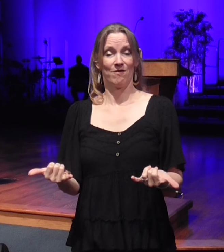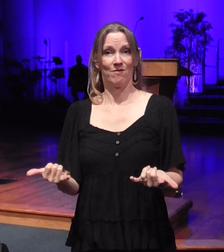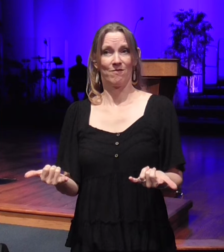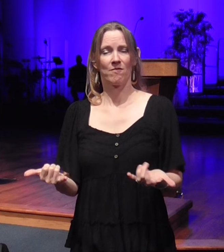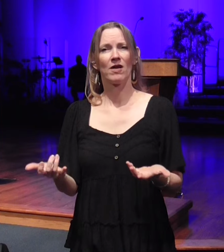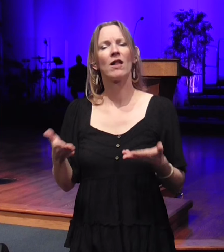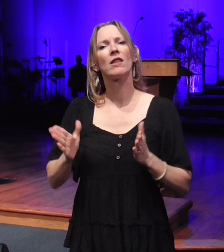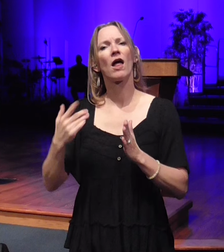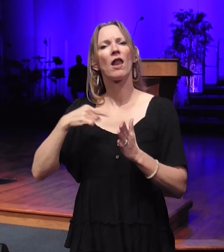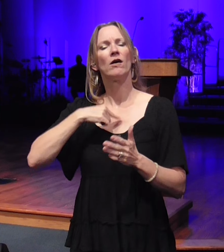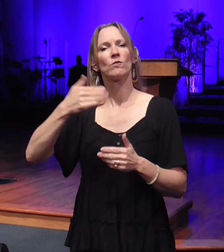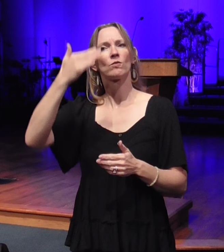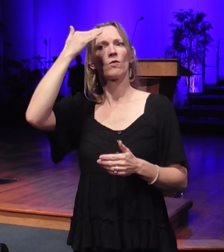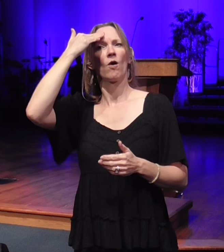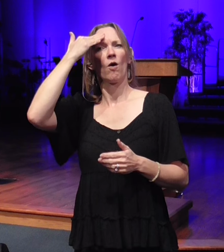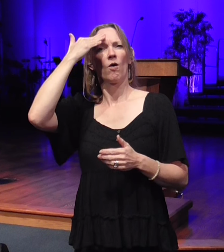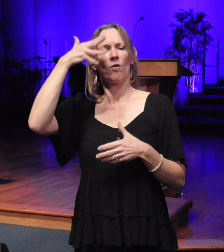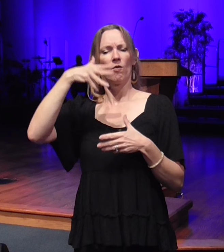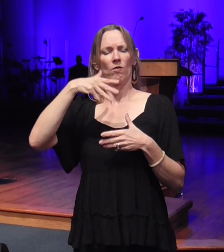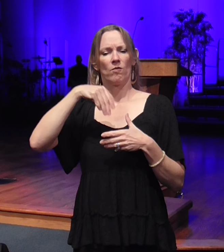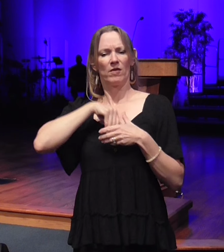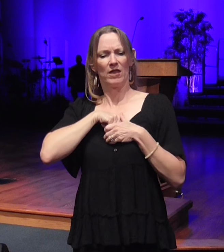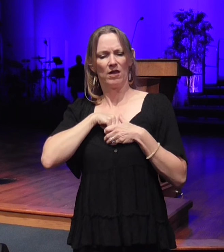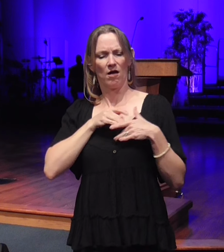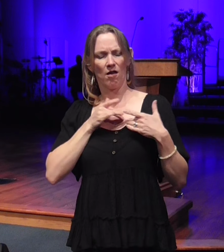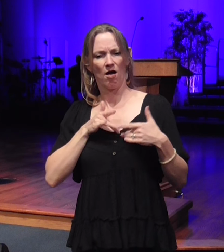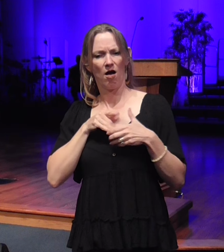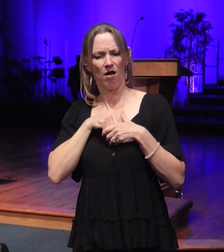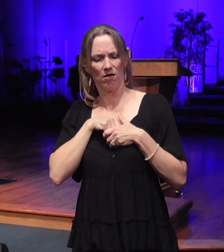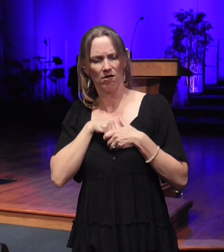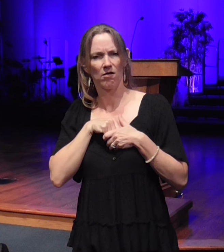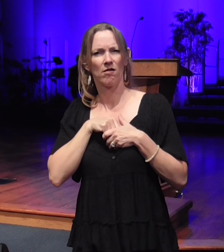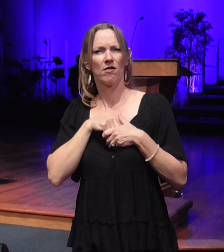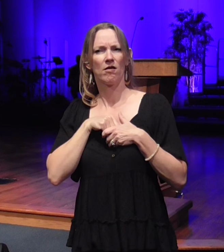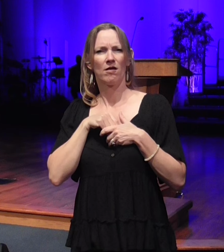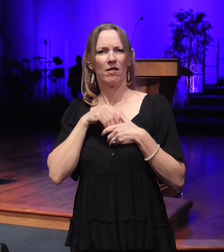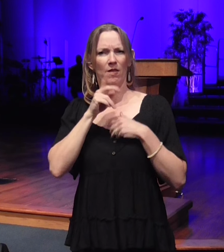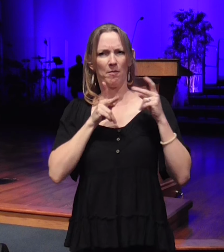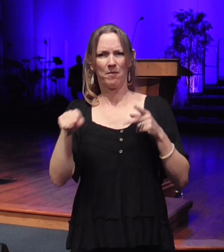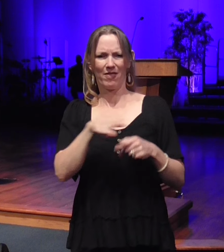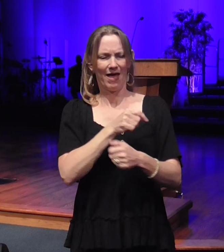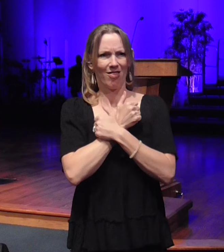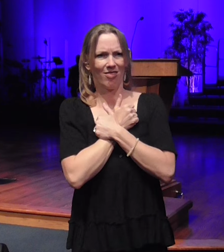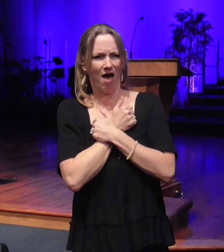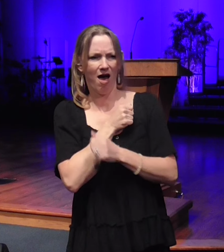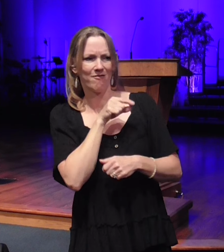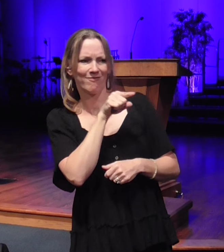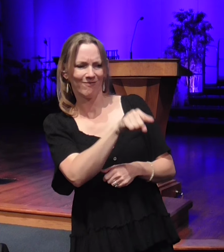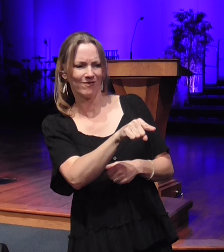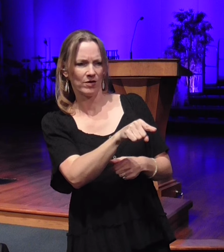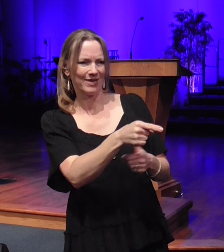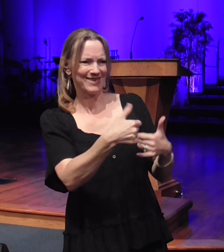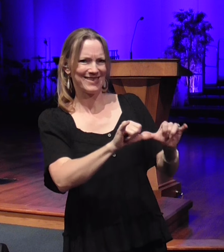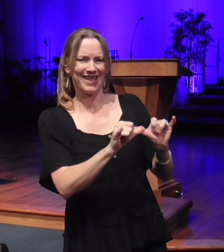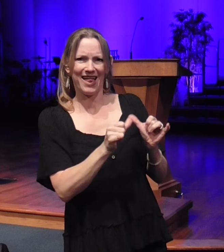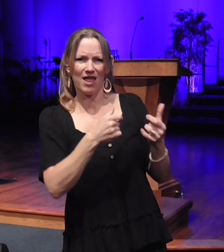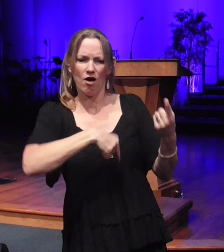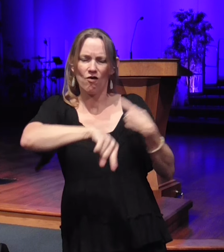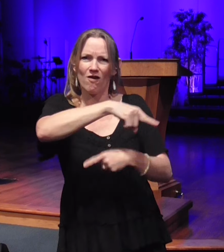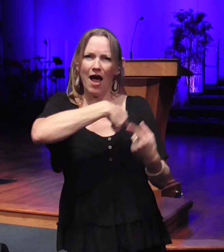to know that within their heart, those loved ones are still there. They have just moved to a new plane